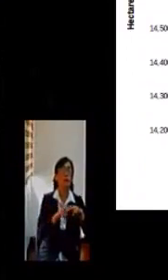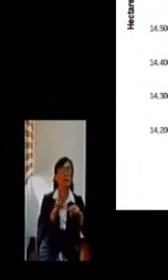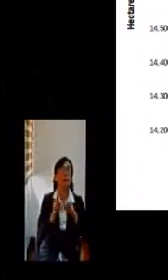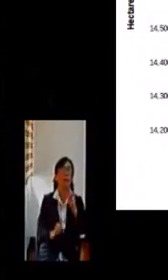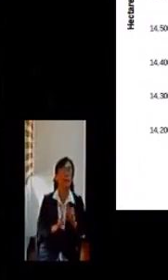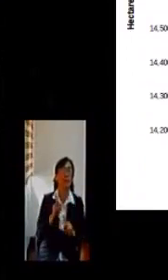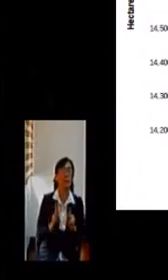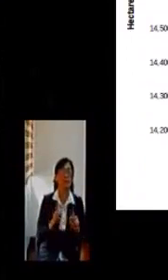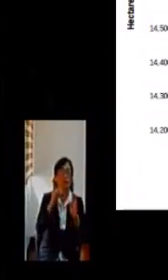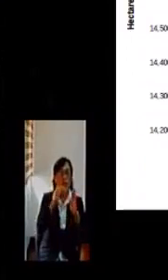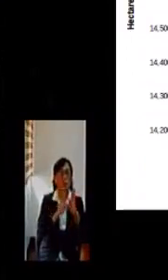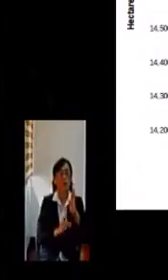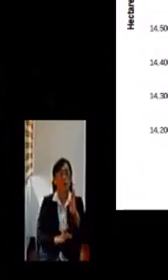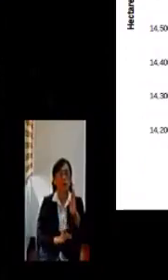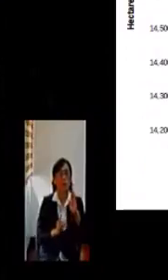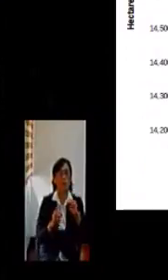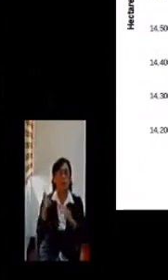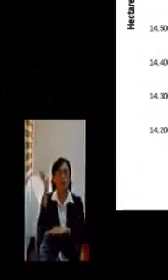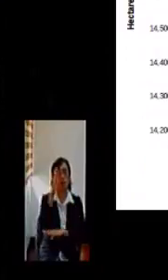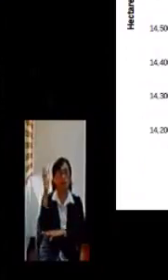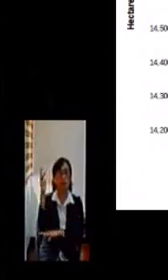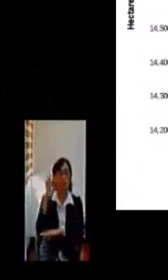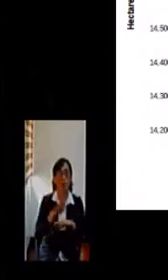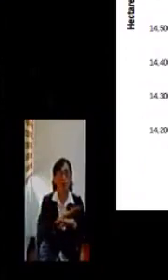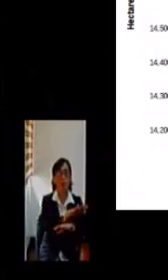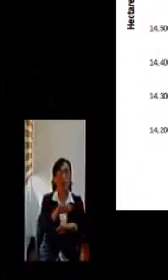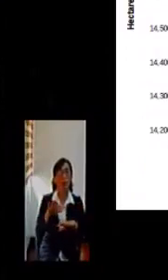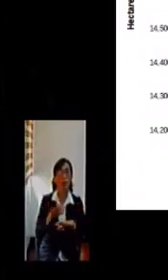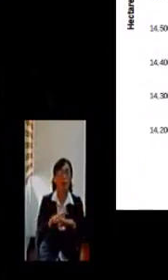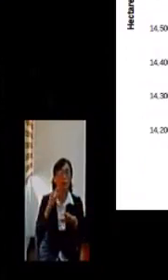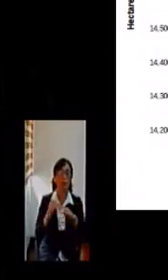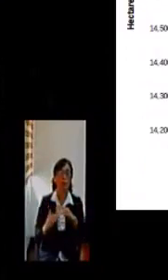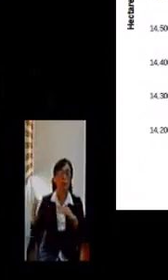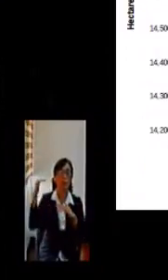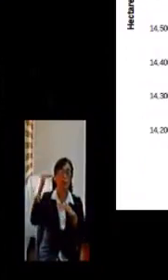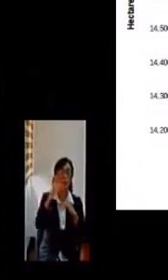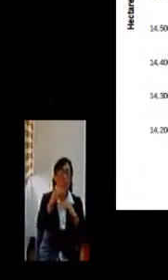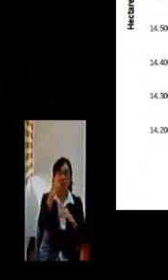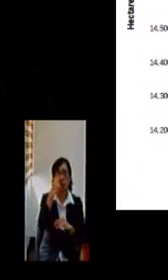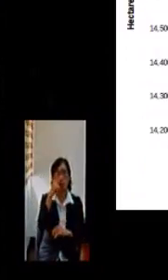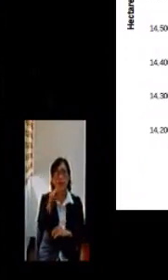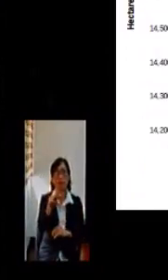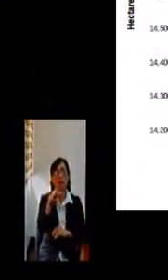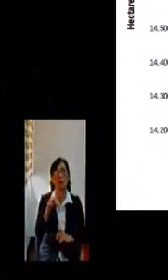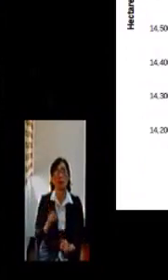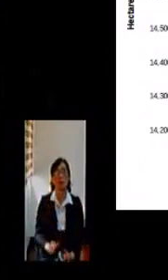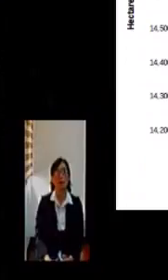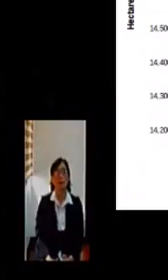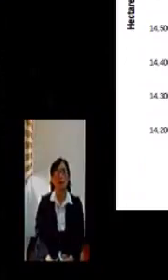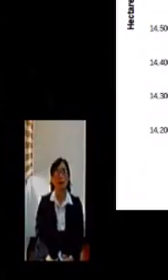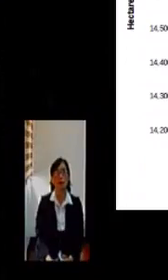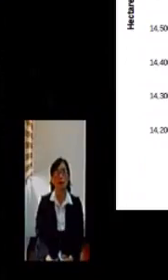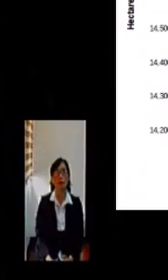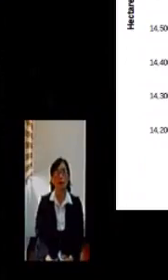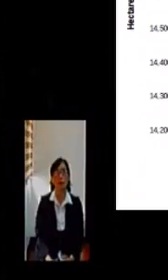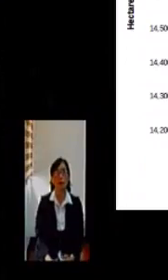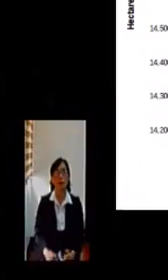of forest cover meet. Because beyond that, you would see an